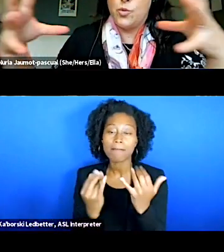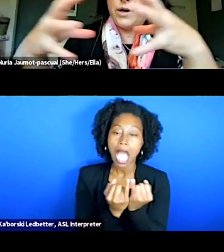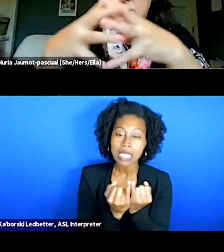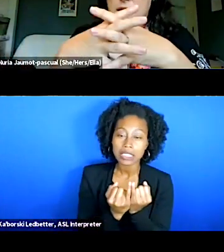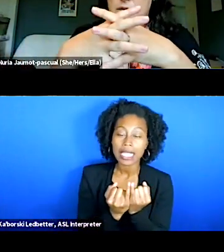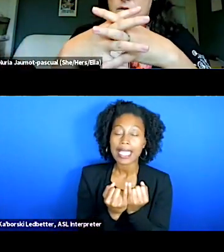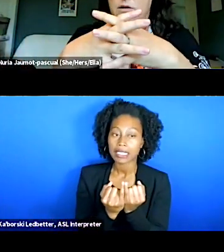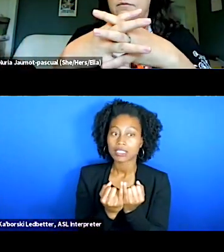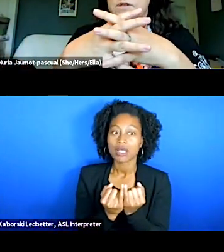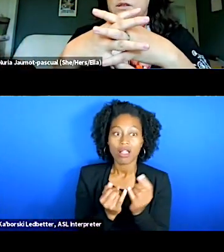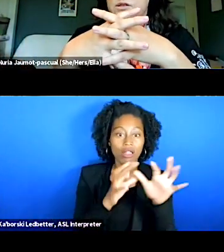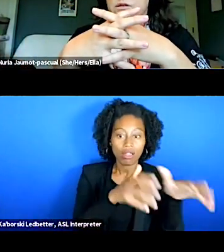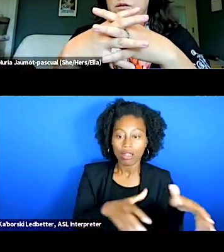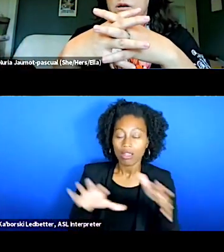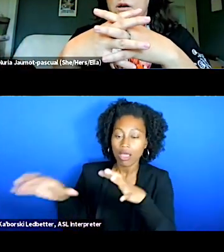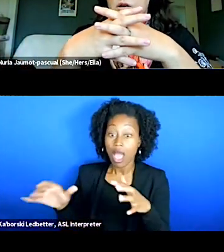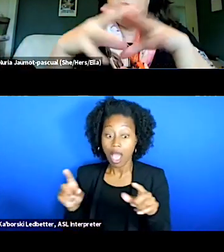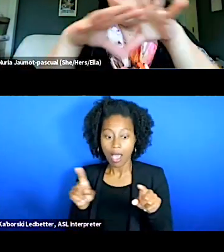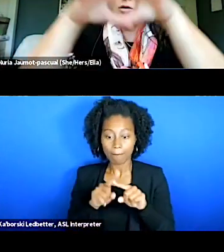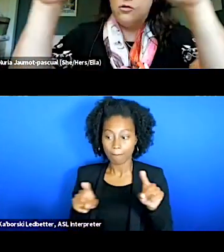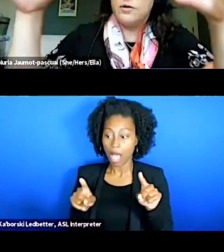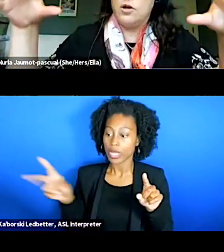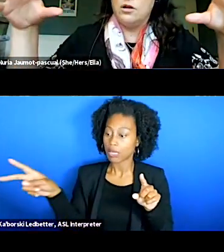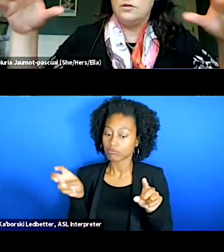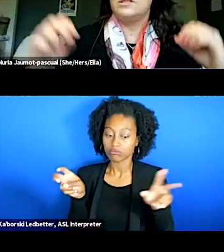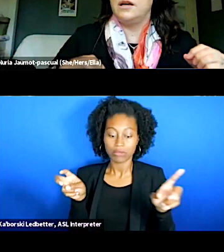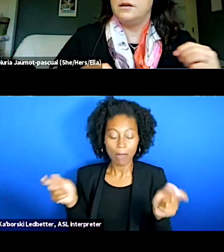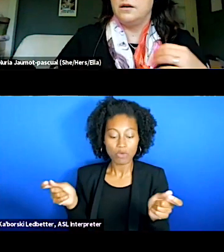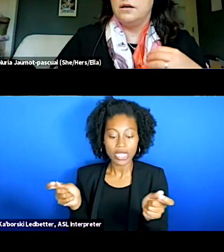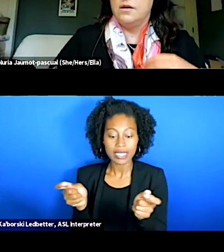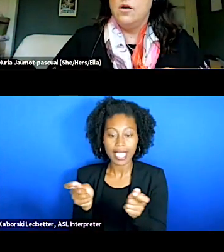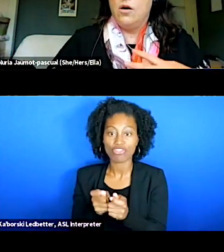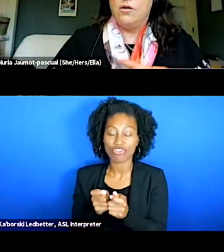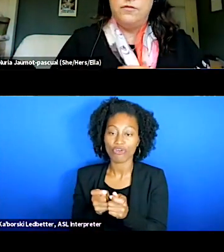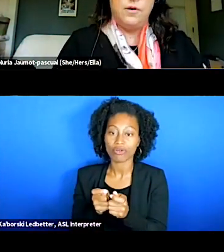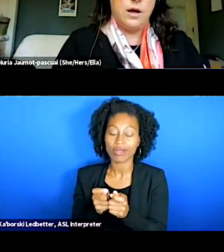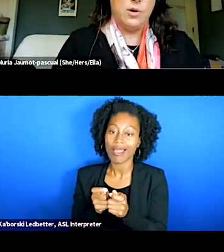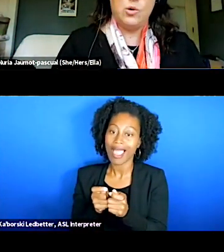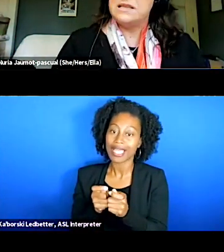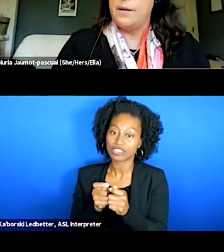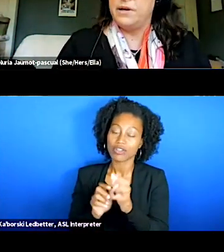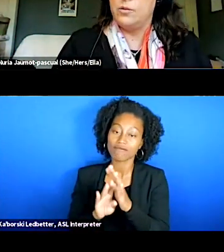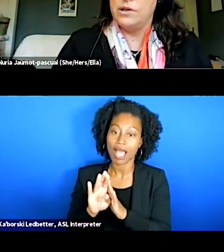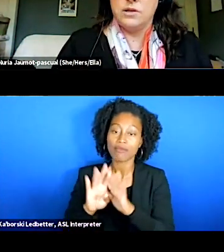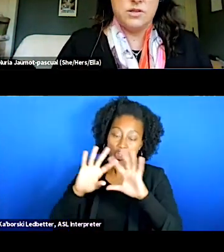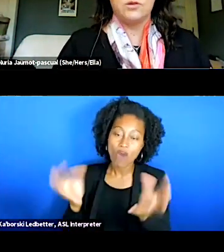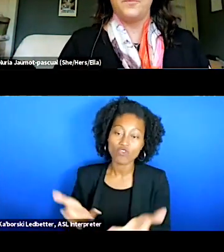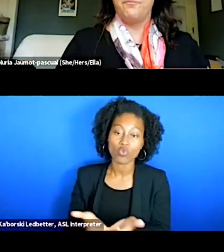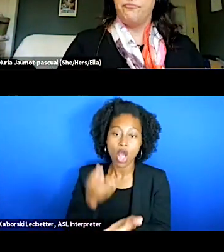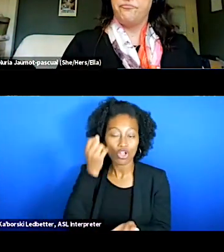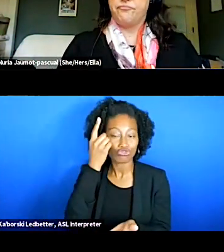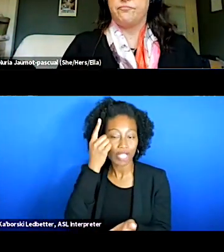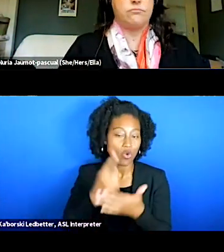we bring together in conversation for an overall understanding. of what's happening with the